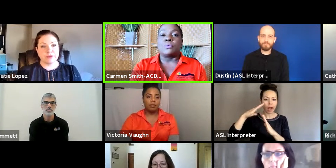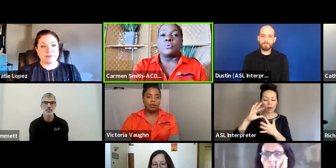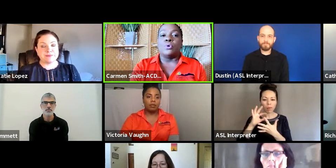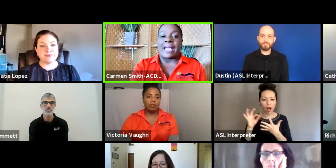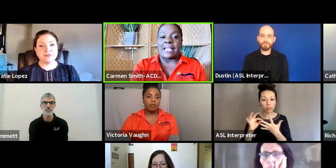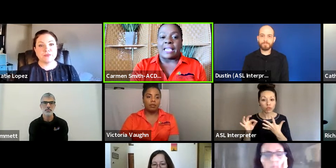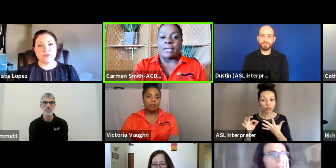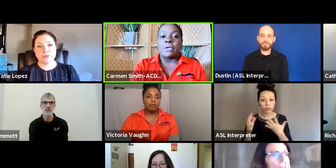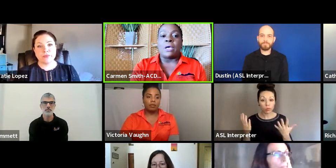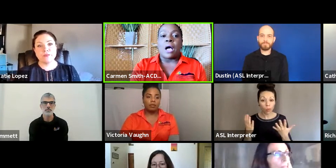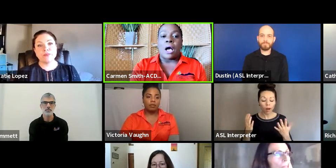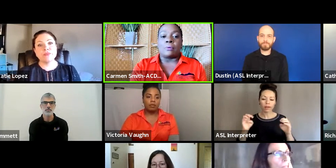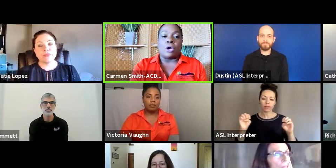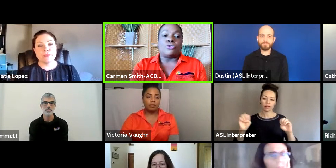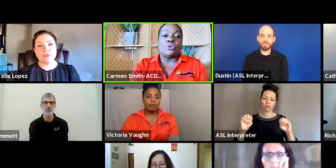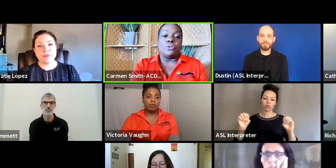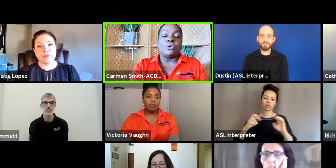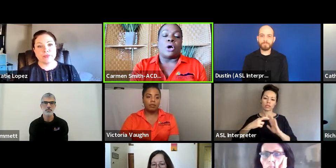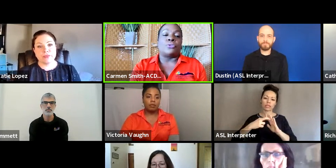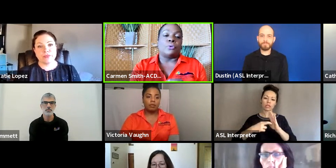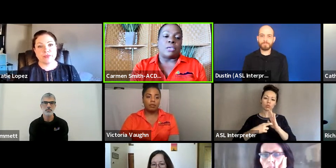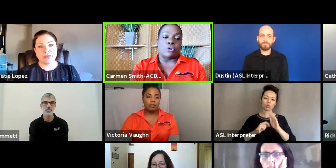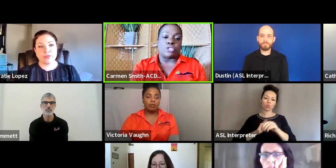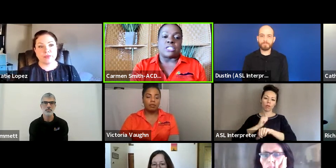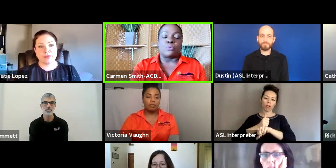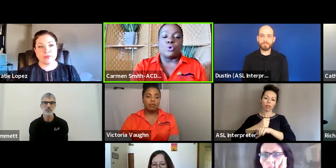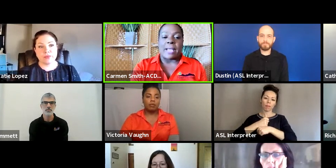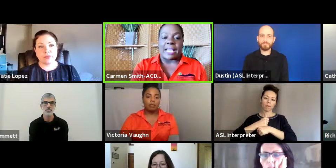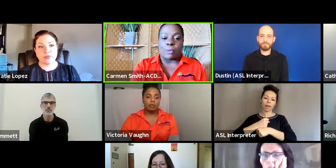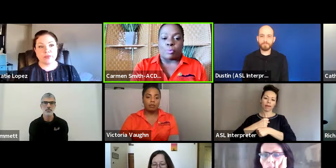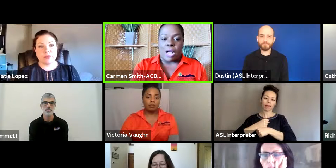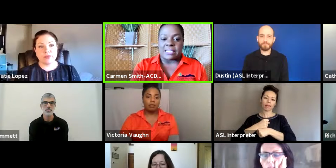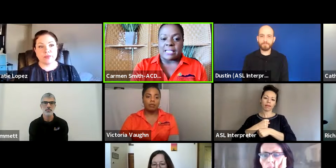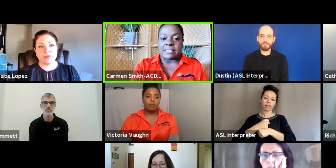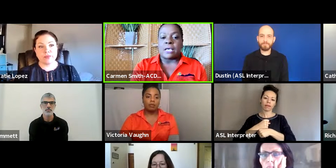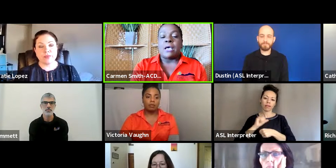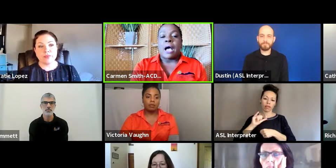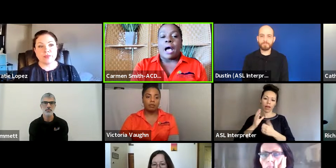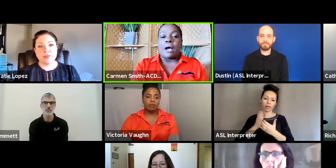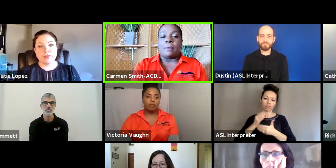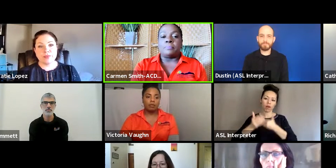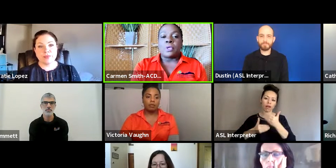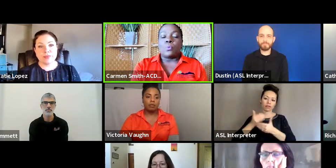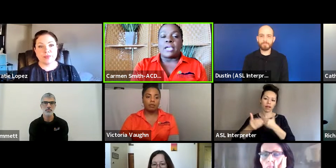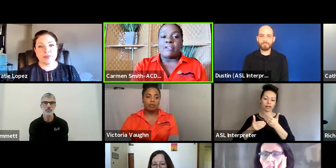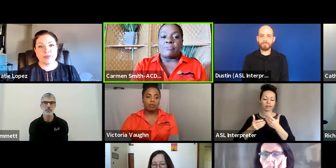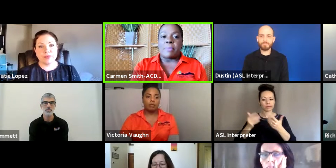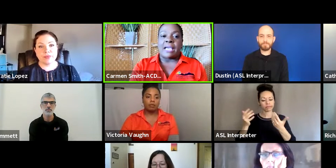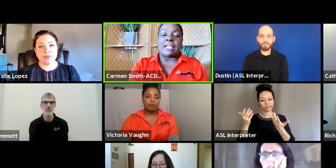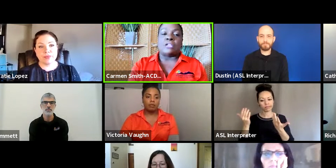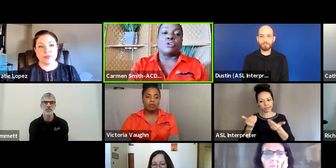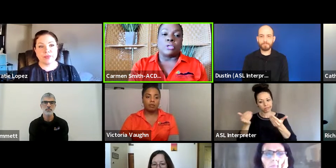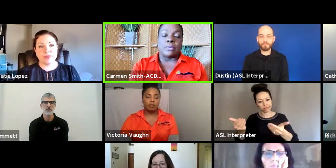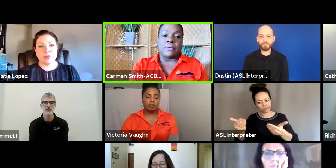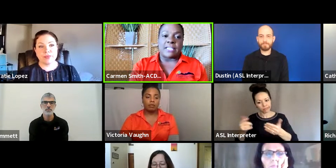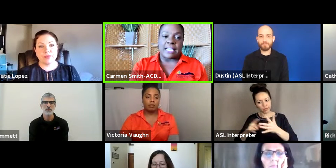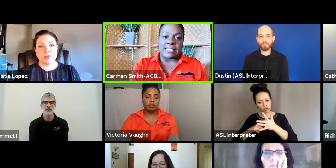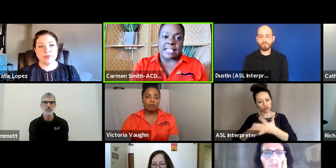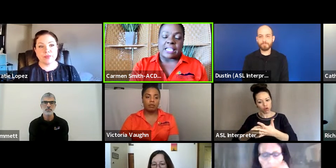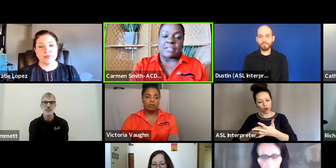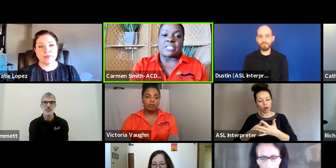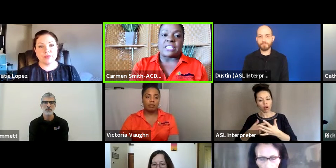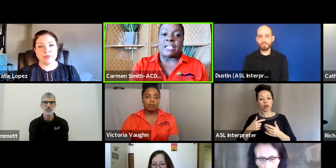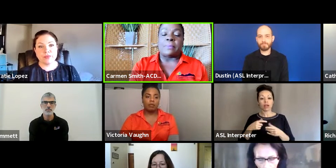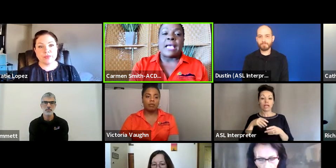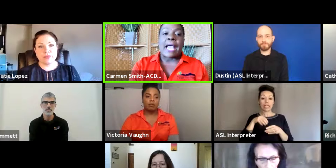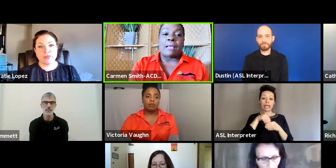an emergency rulemaking, go through the emergency rulemaking process. We have met internally with